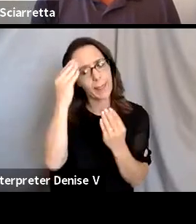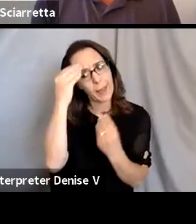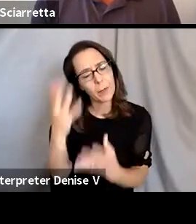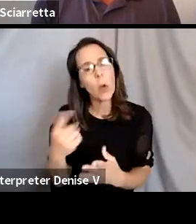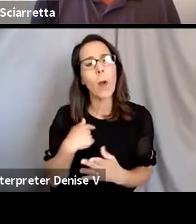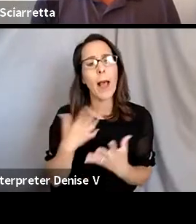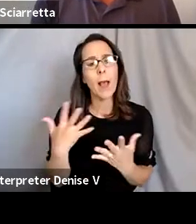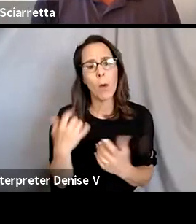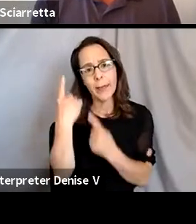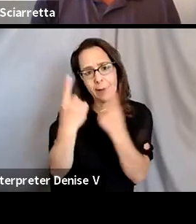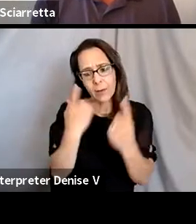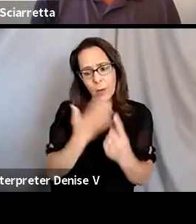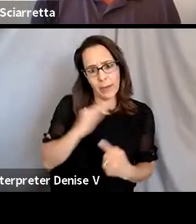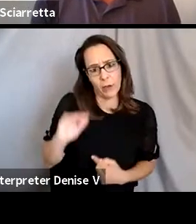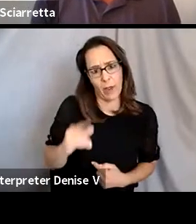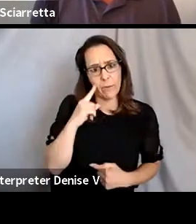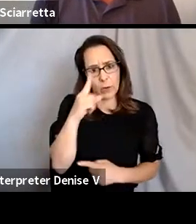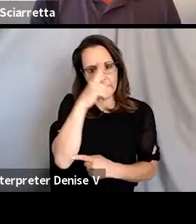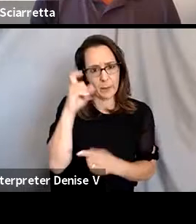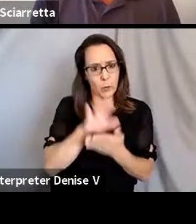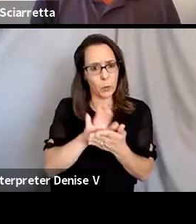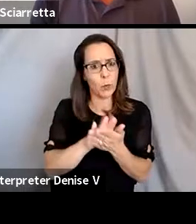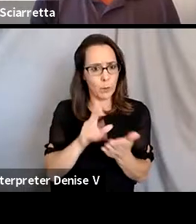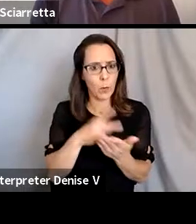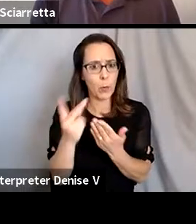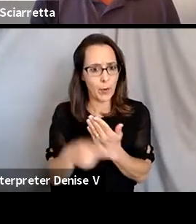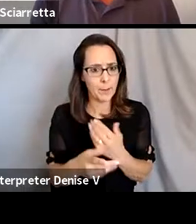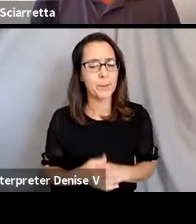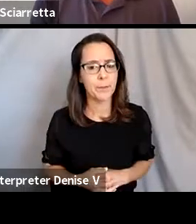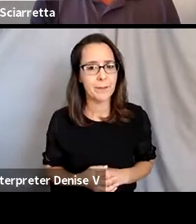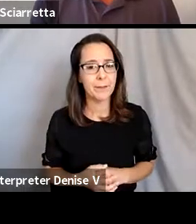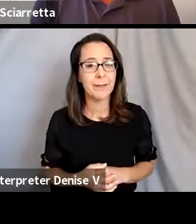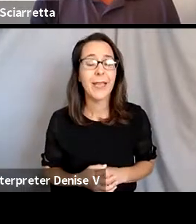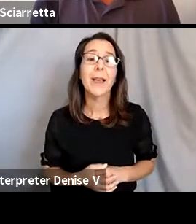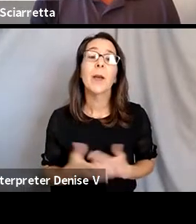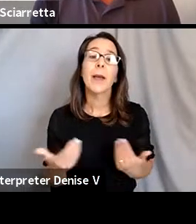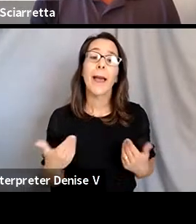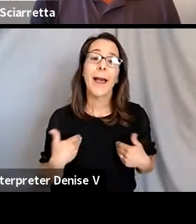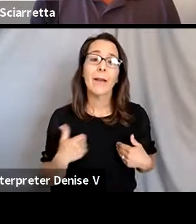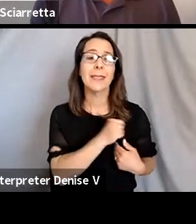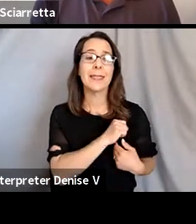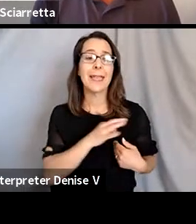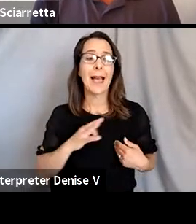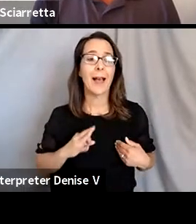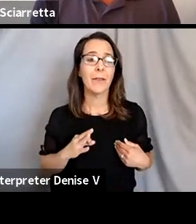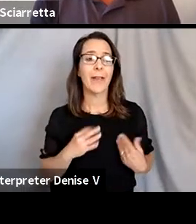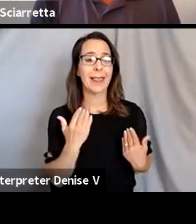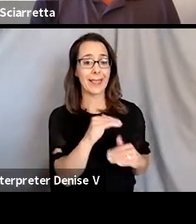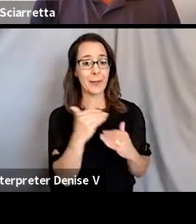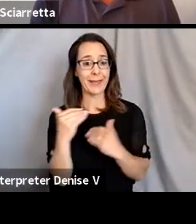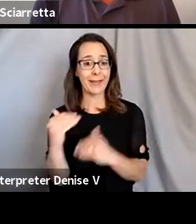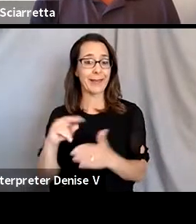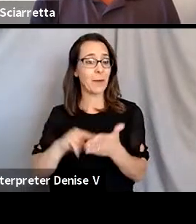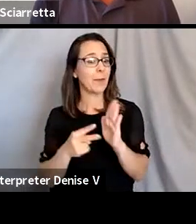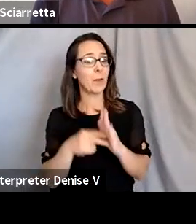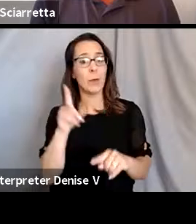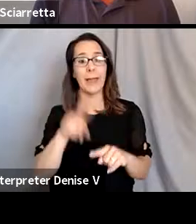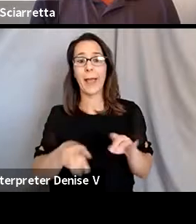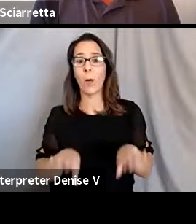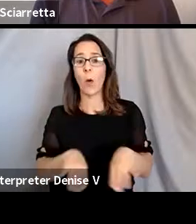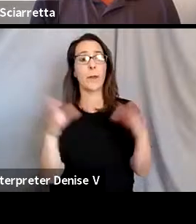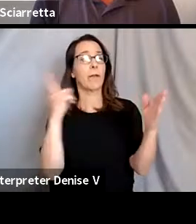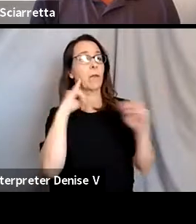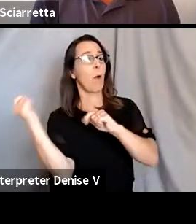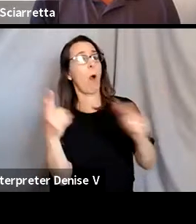summer school program. We have staffing limitations, so we were not, unfortunately, able to open it up to everybody who